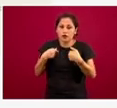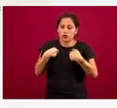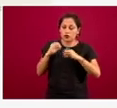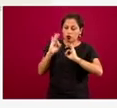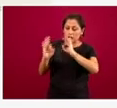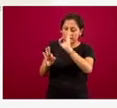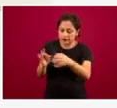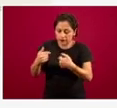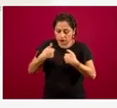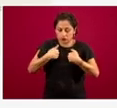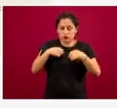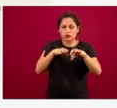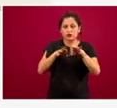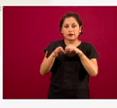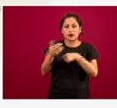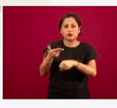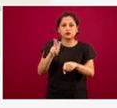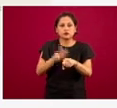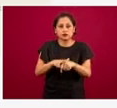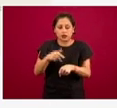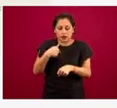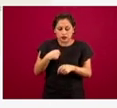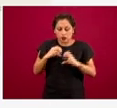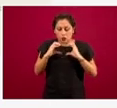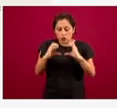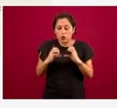COVID-19. These are the measures that